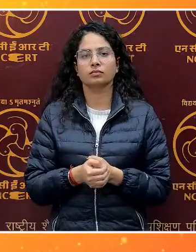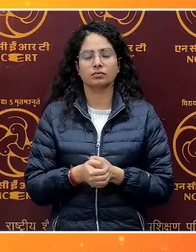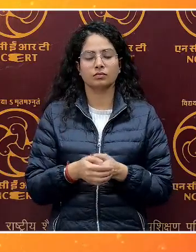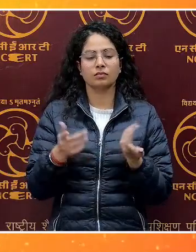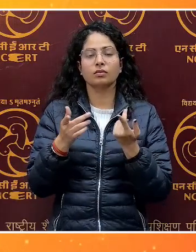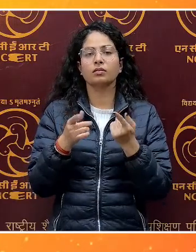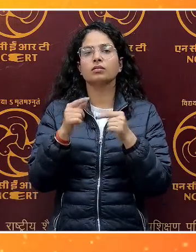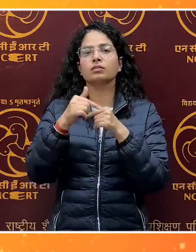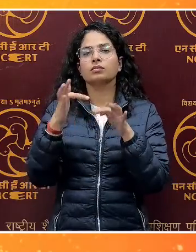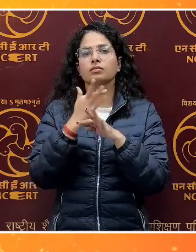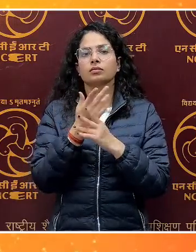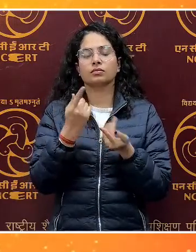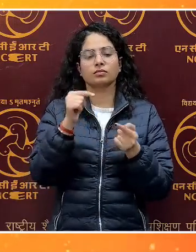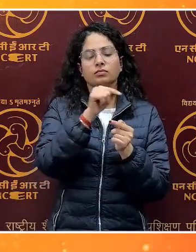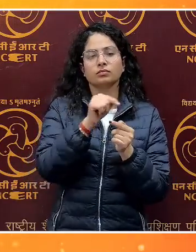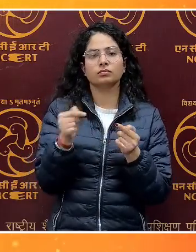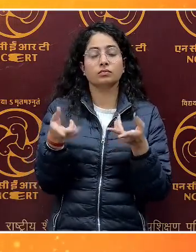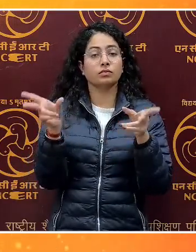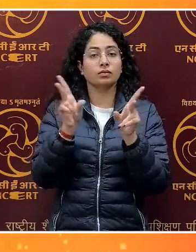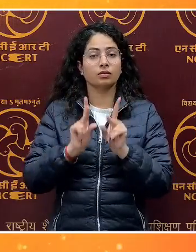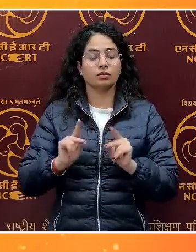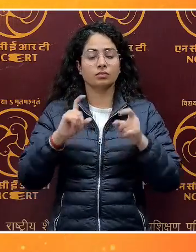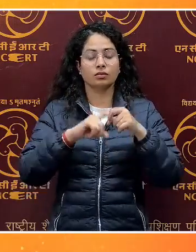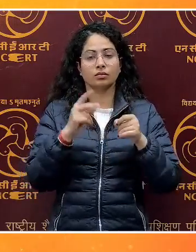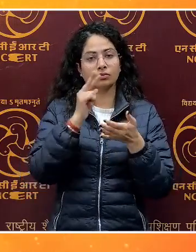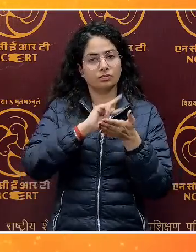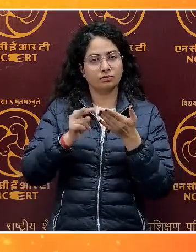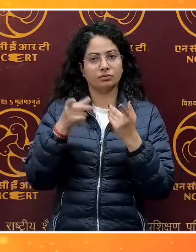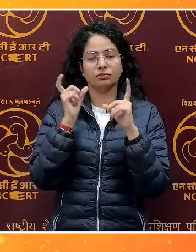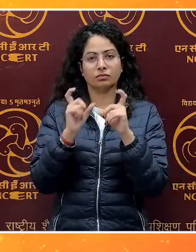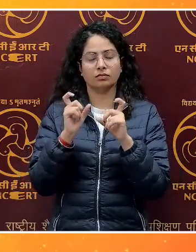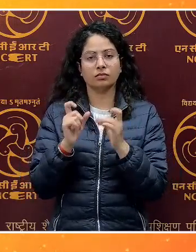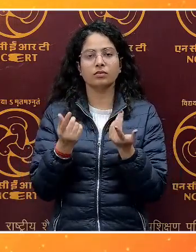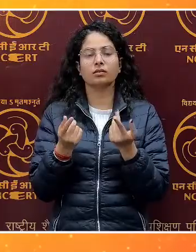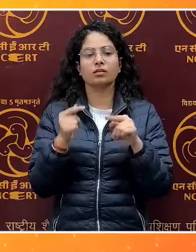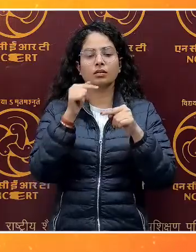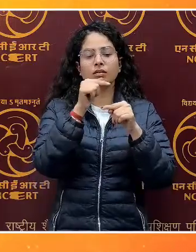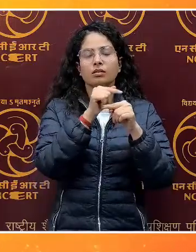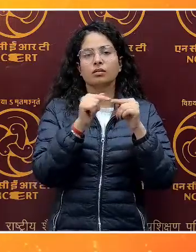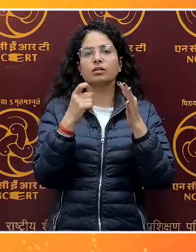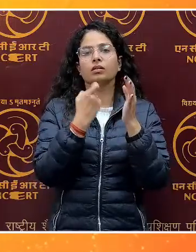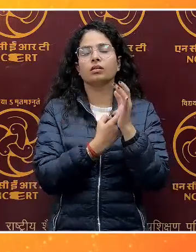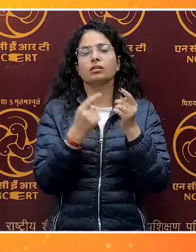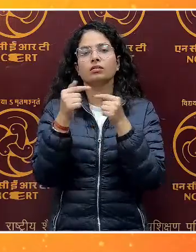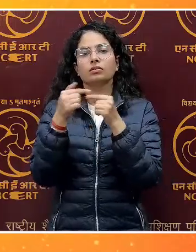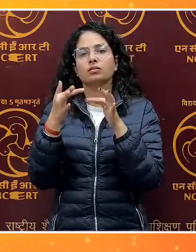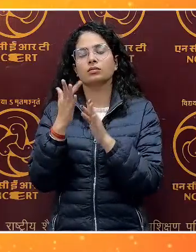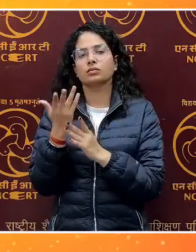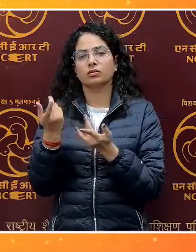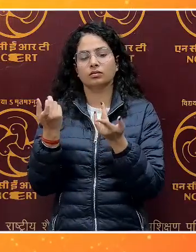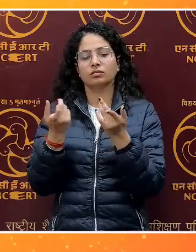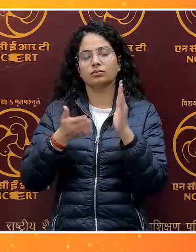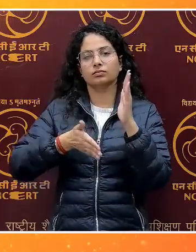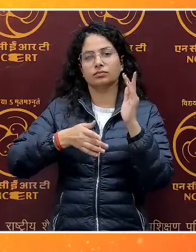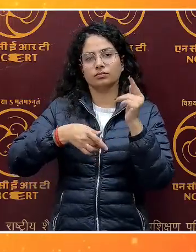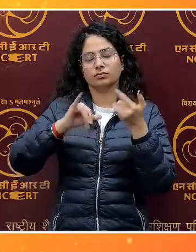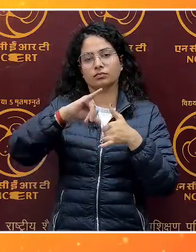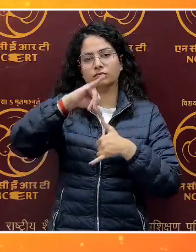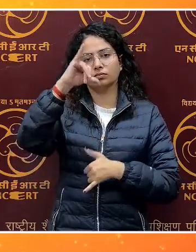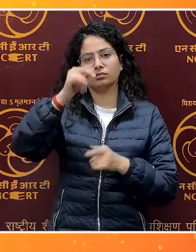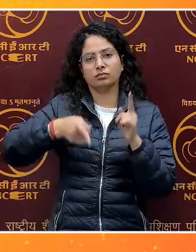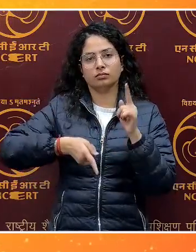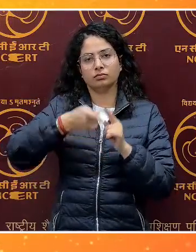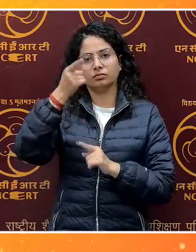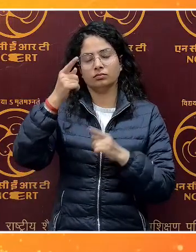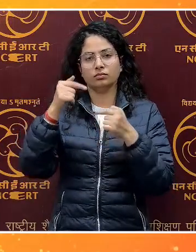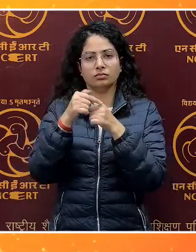radius. Okay, read the question very carefully, children. We have radius equal to the height of the cone. Find the volume of